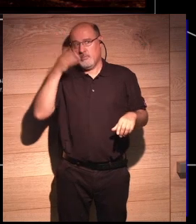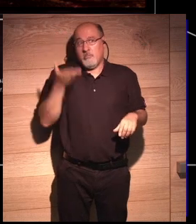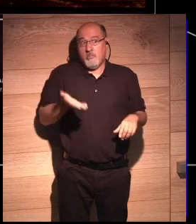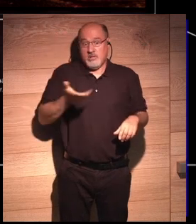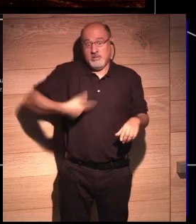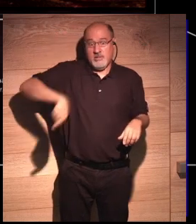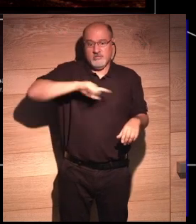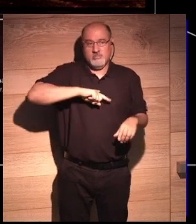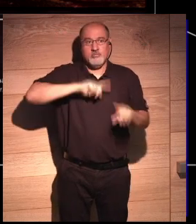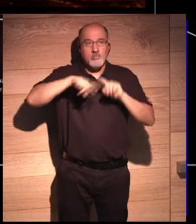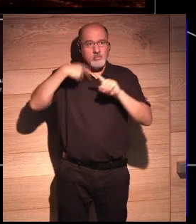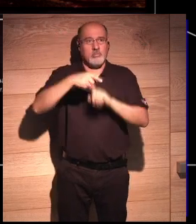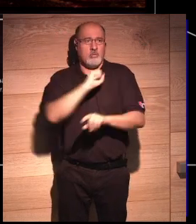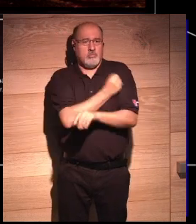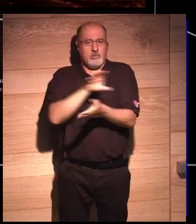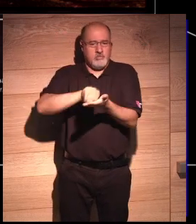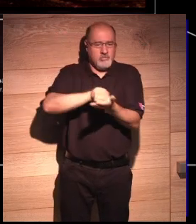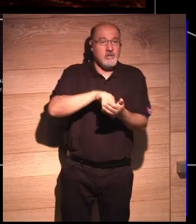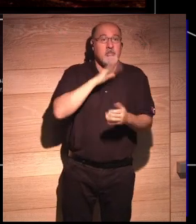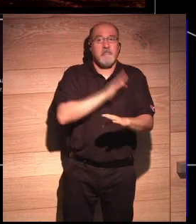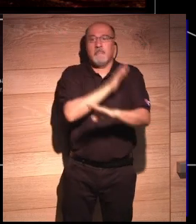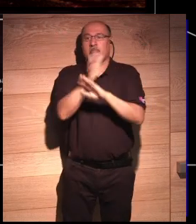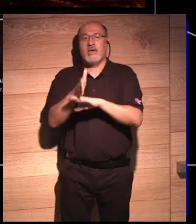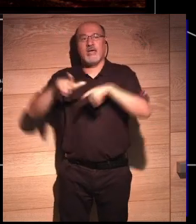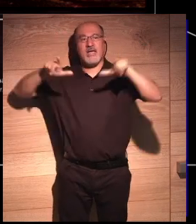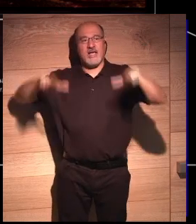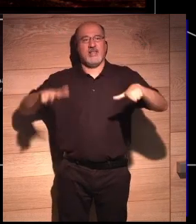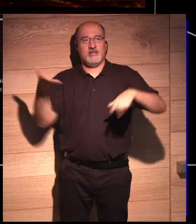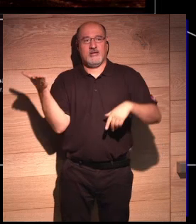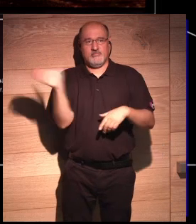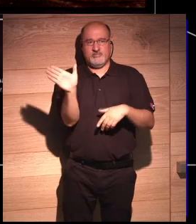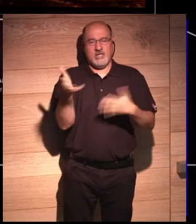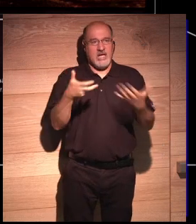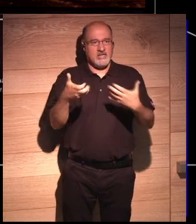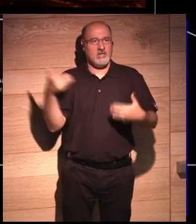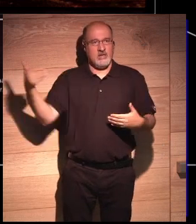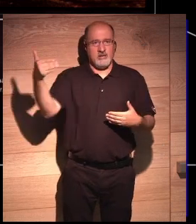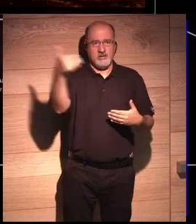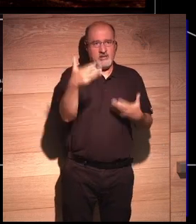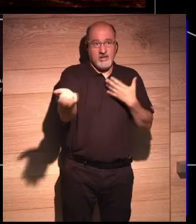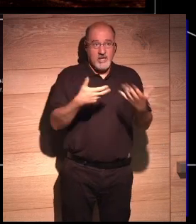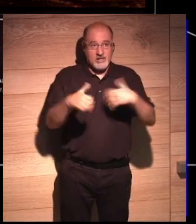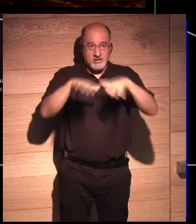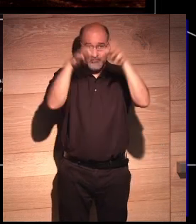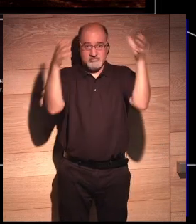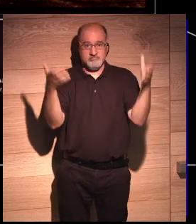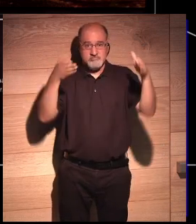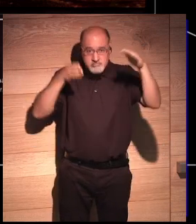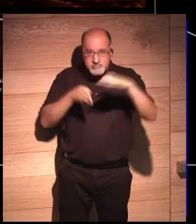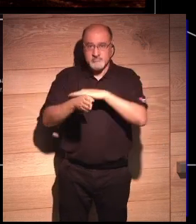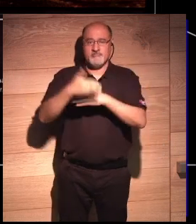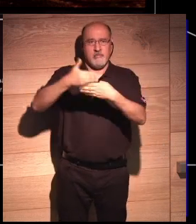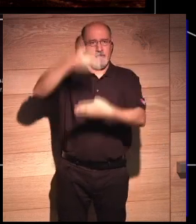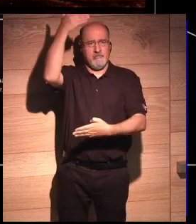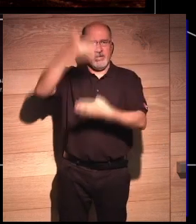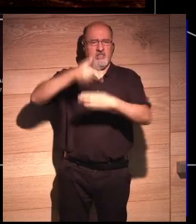go to a gallery and imagine that it's just a black wall behind people in VR, it tells a very different